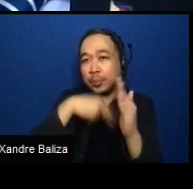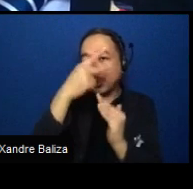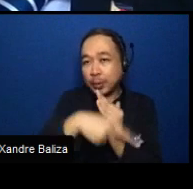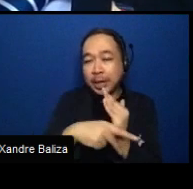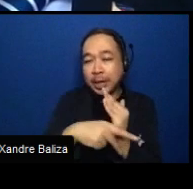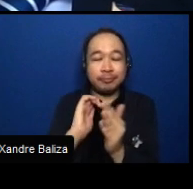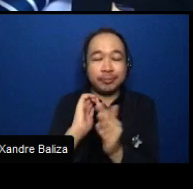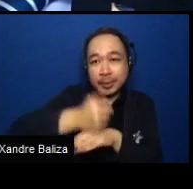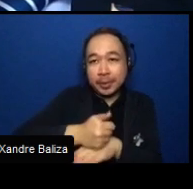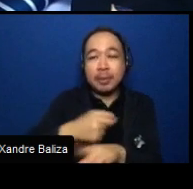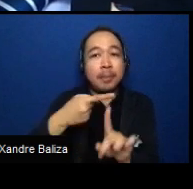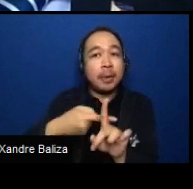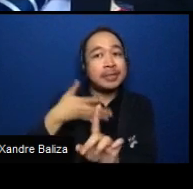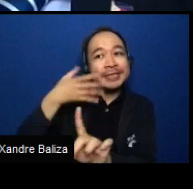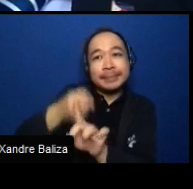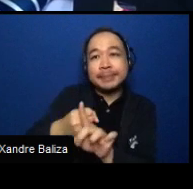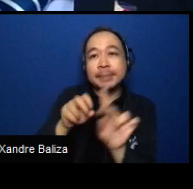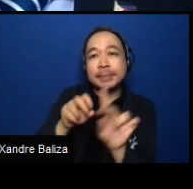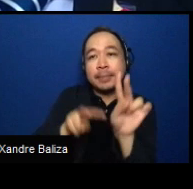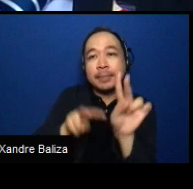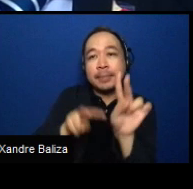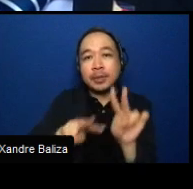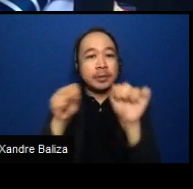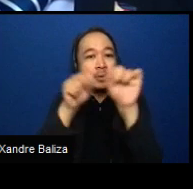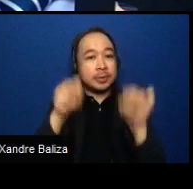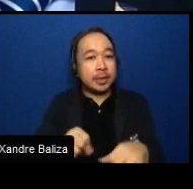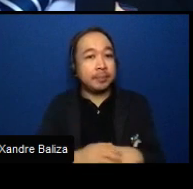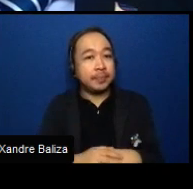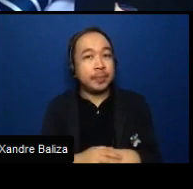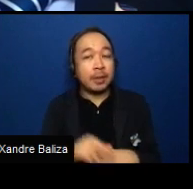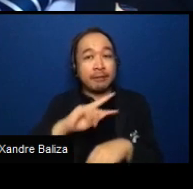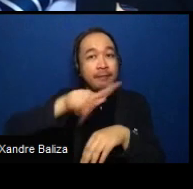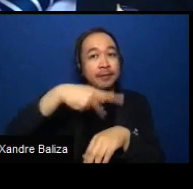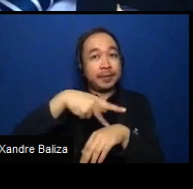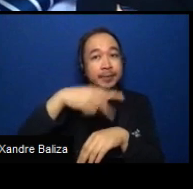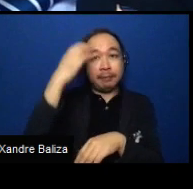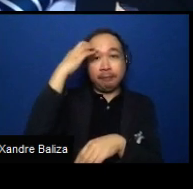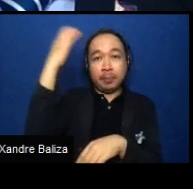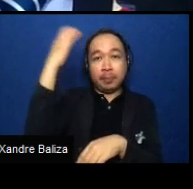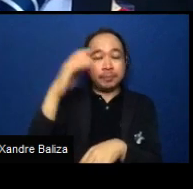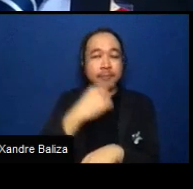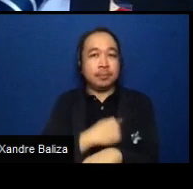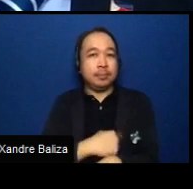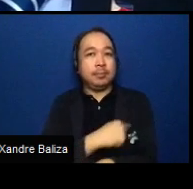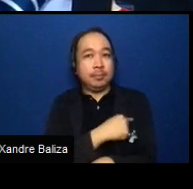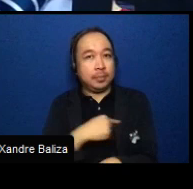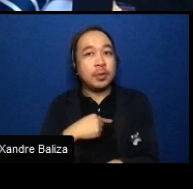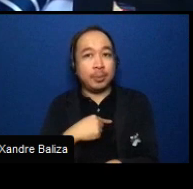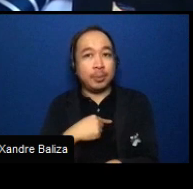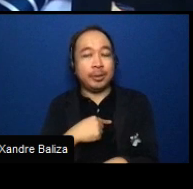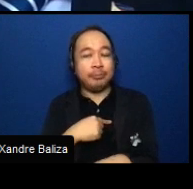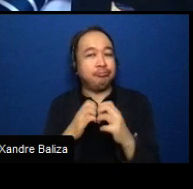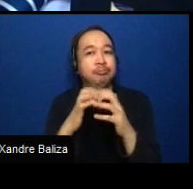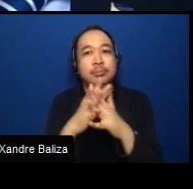Impact Monitoring Systems. Our government is committed to strengthen the capacity foremost of the